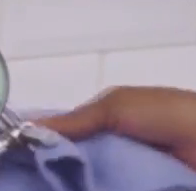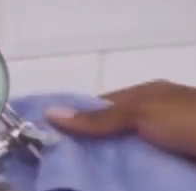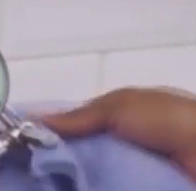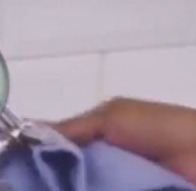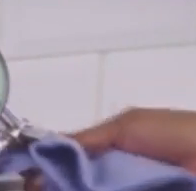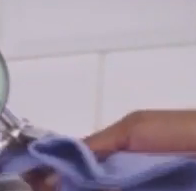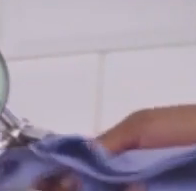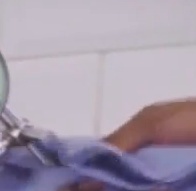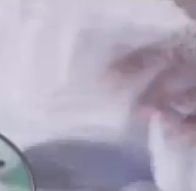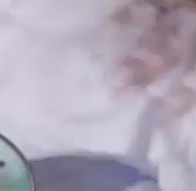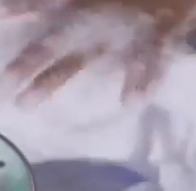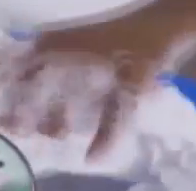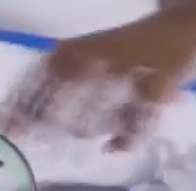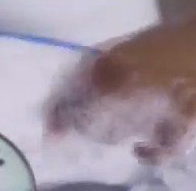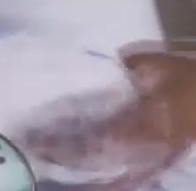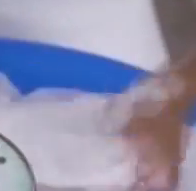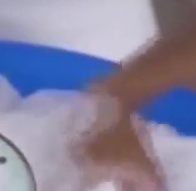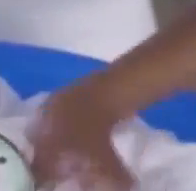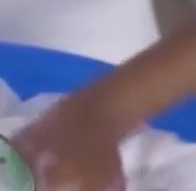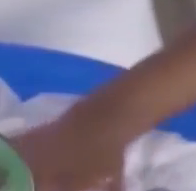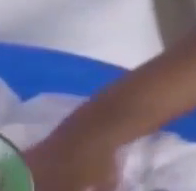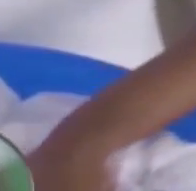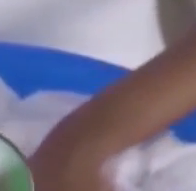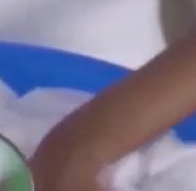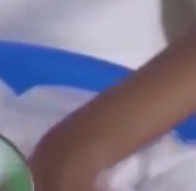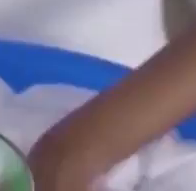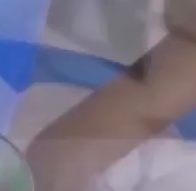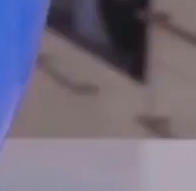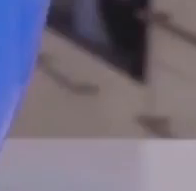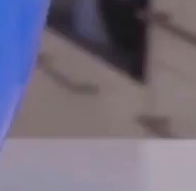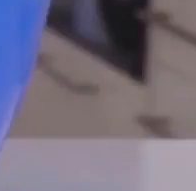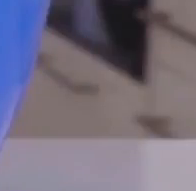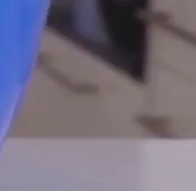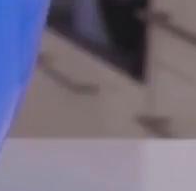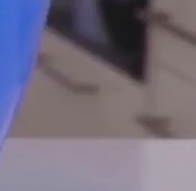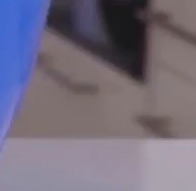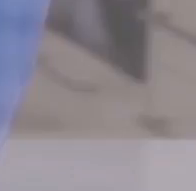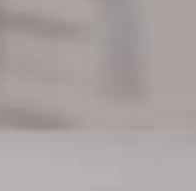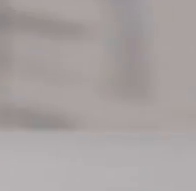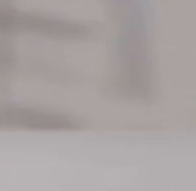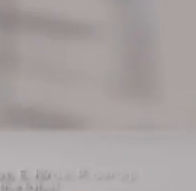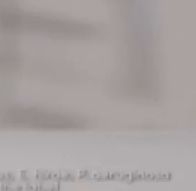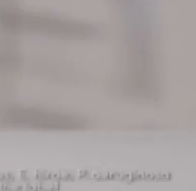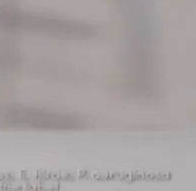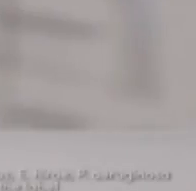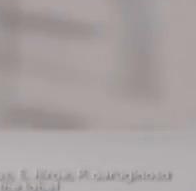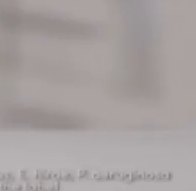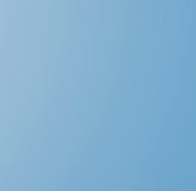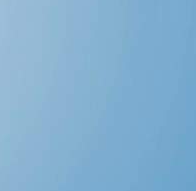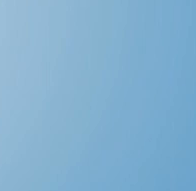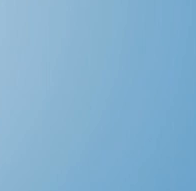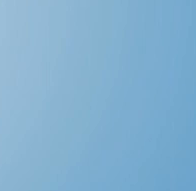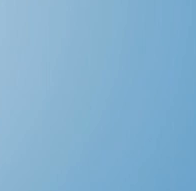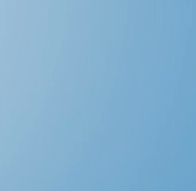and bathroom surfaces, and wash white clothes, towels and dishcloths with Jik bleach. Just Jik it.